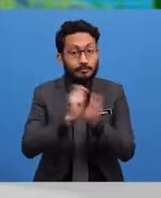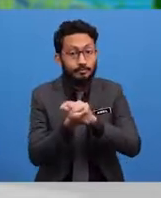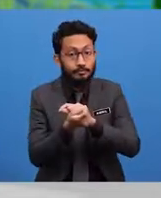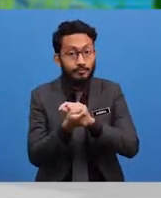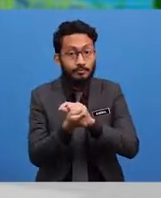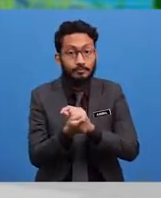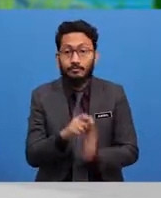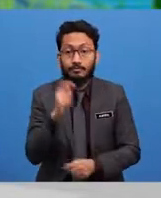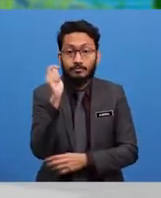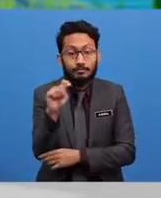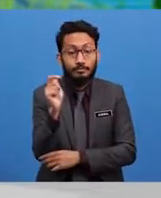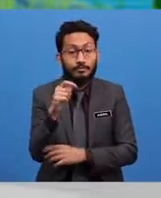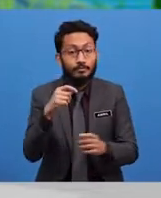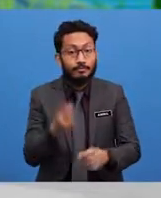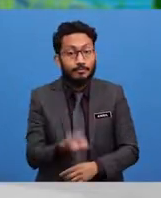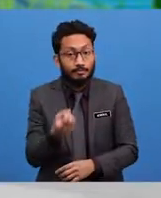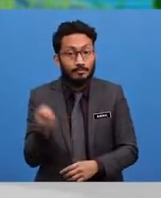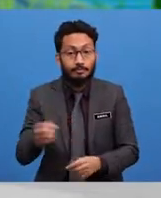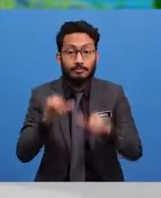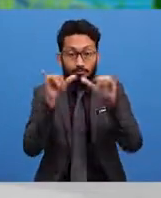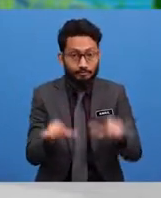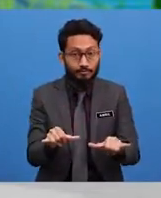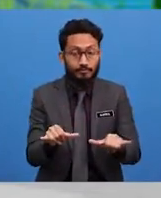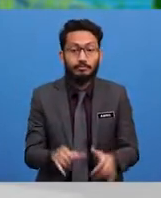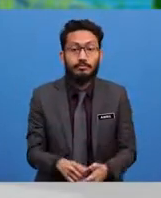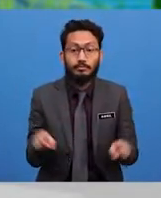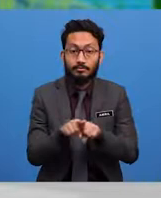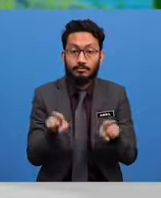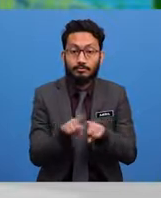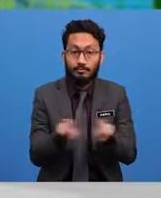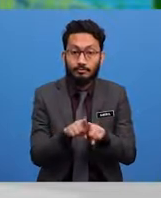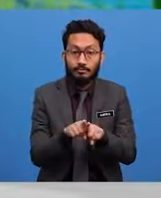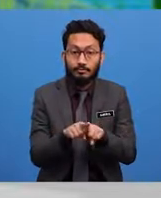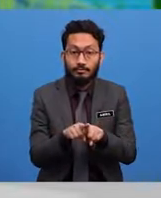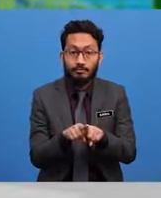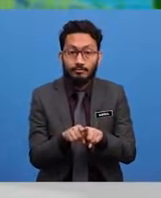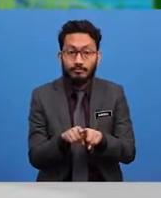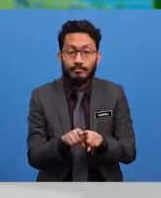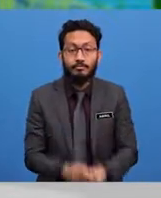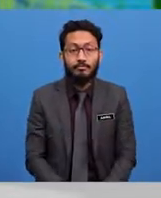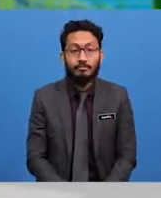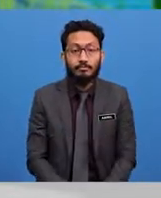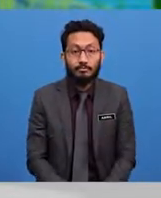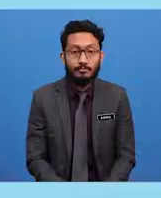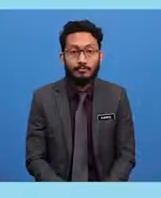The subject remains the same, regardless being singular or plural